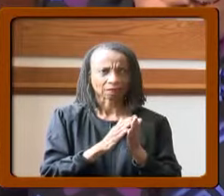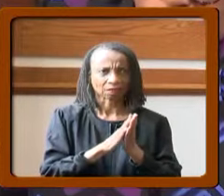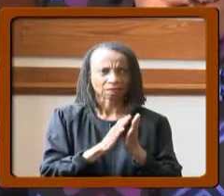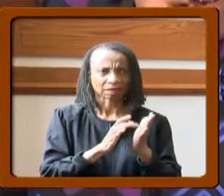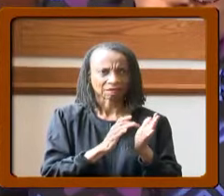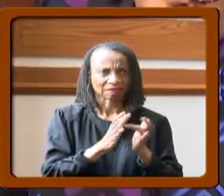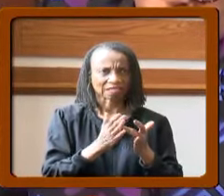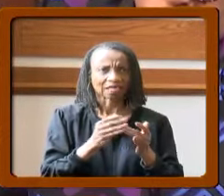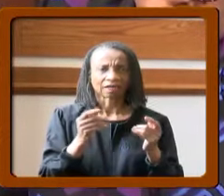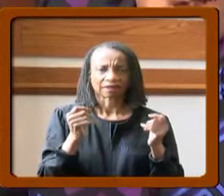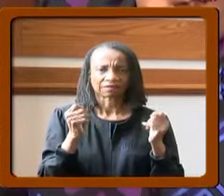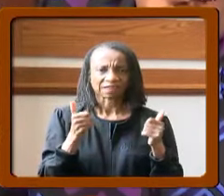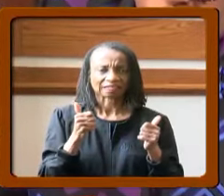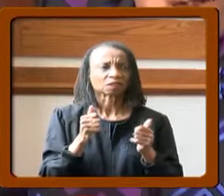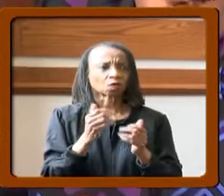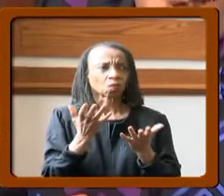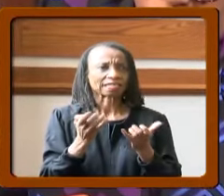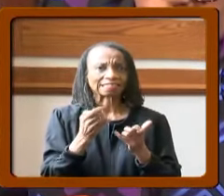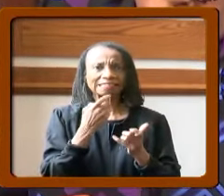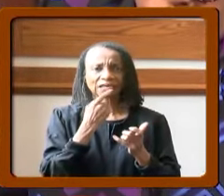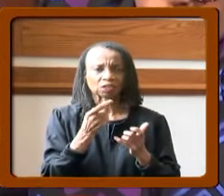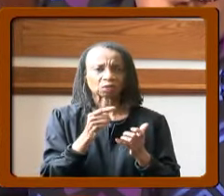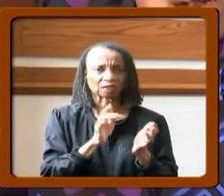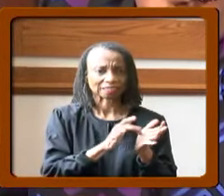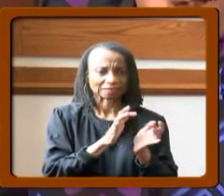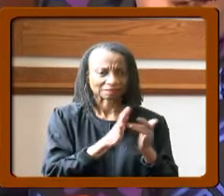those who are quick to tell you what's in the book.